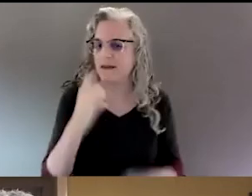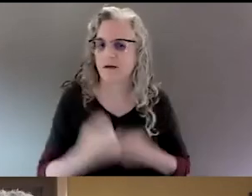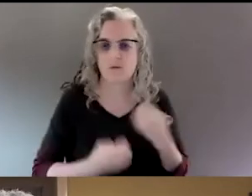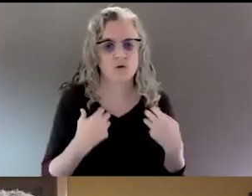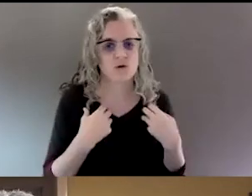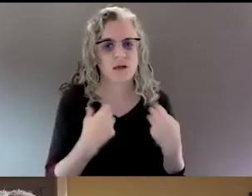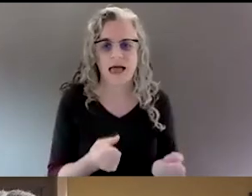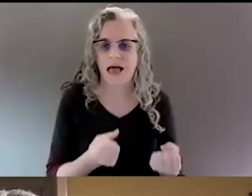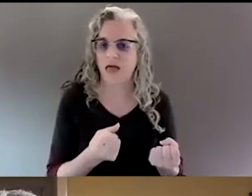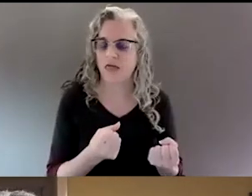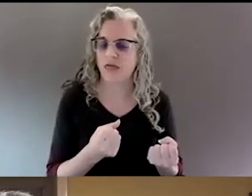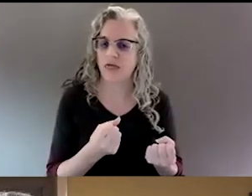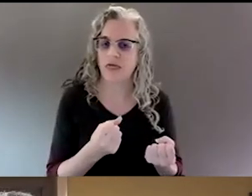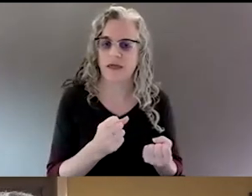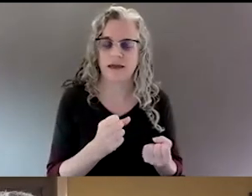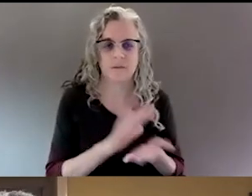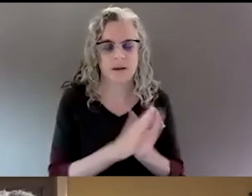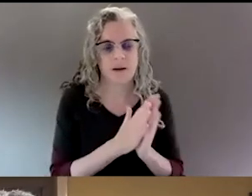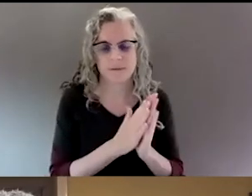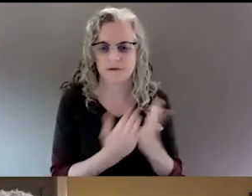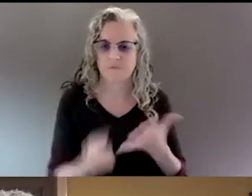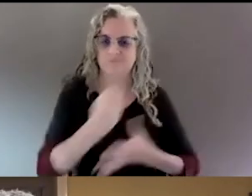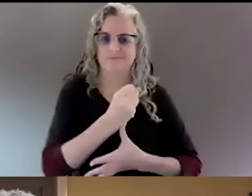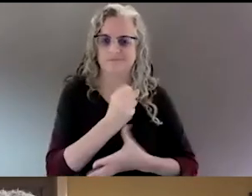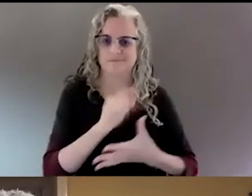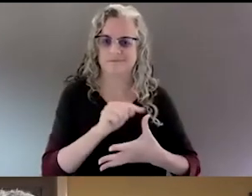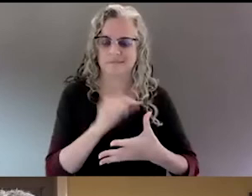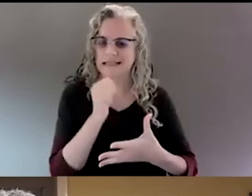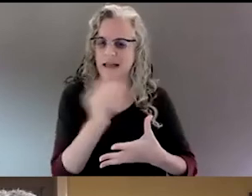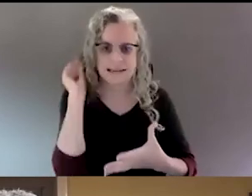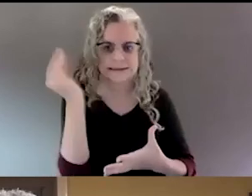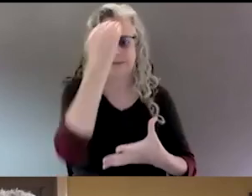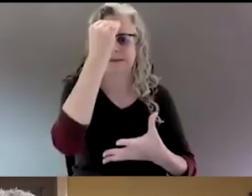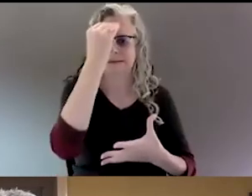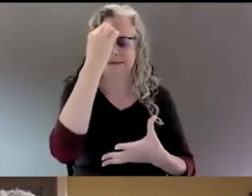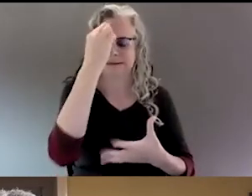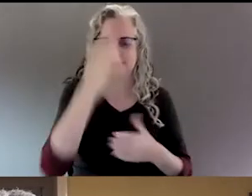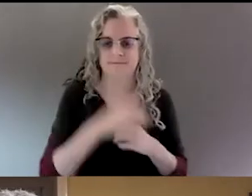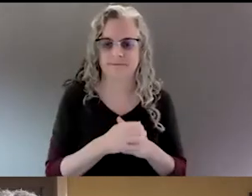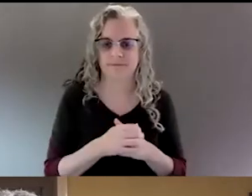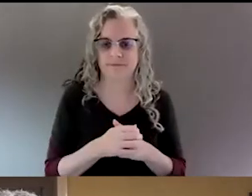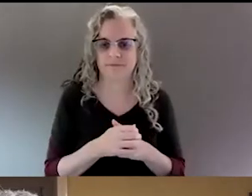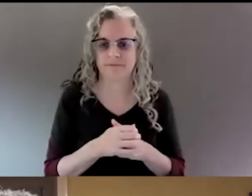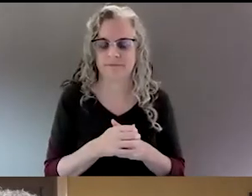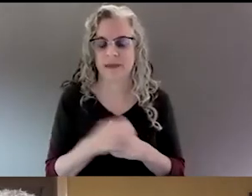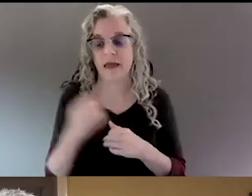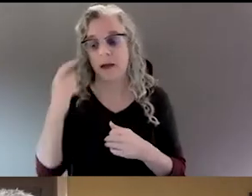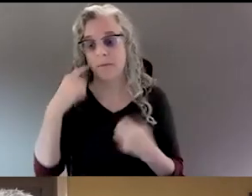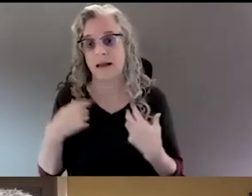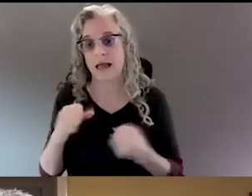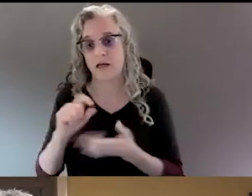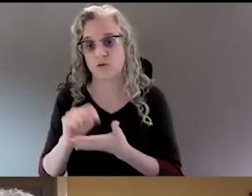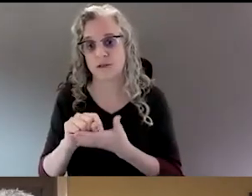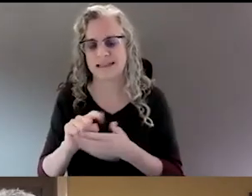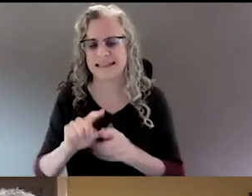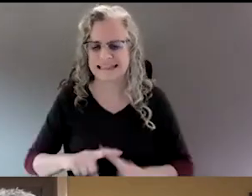center enough. I don't think that mental health treatment is the same as behavior management, and the two should be distinguished from each